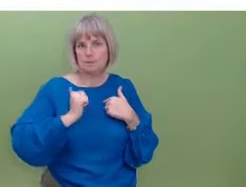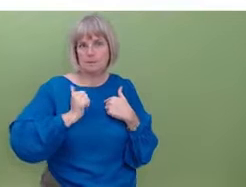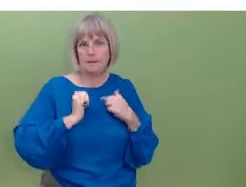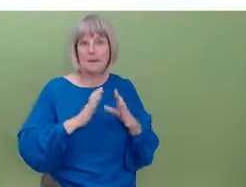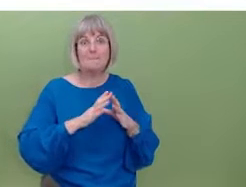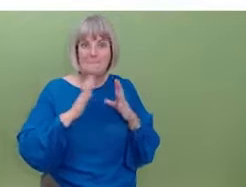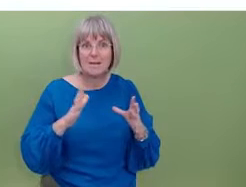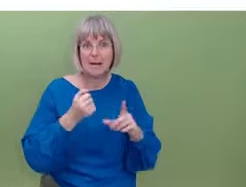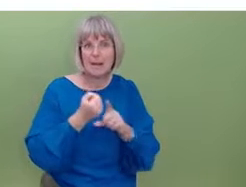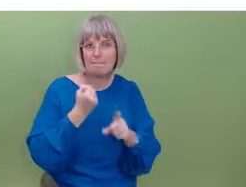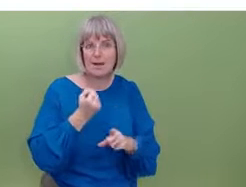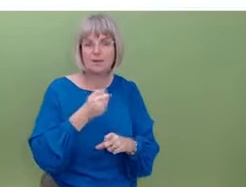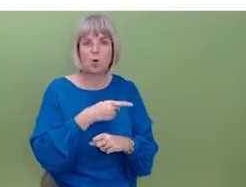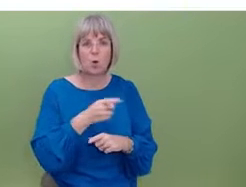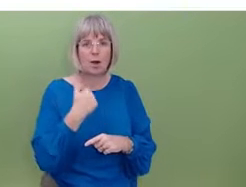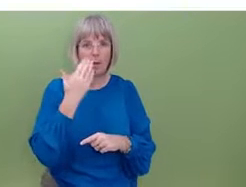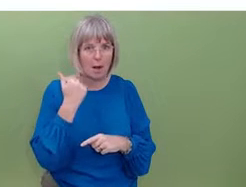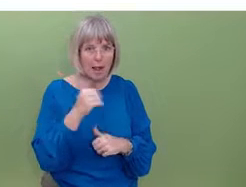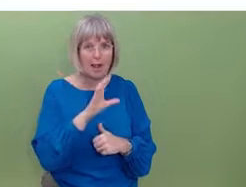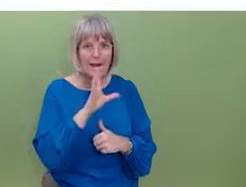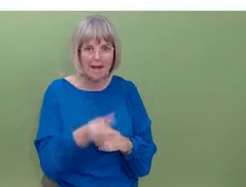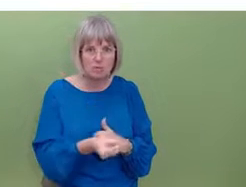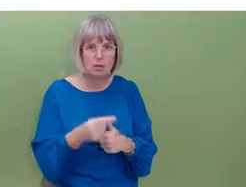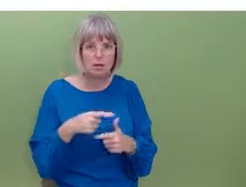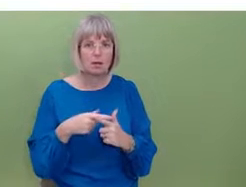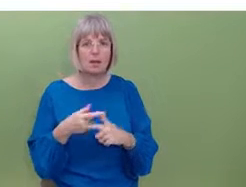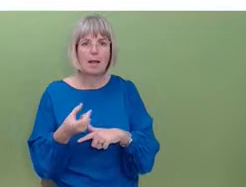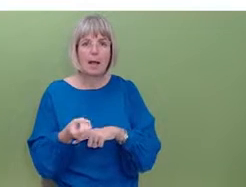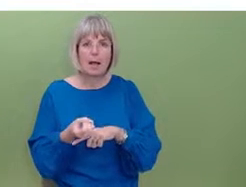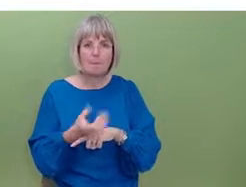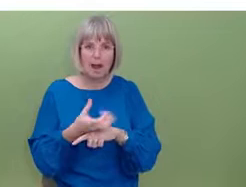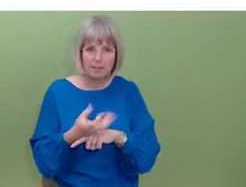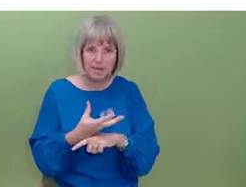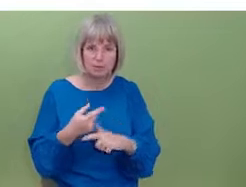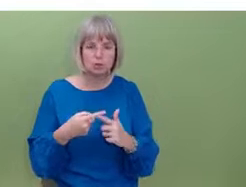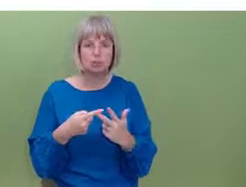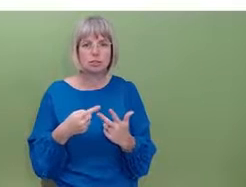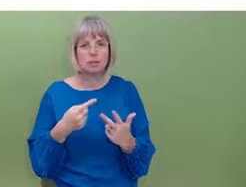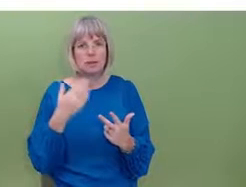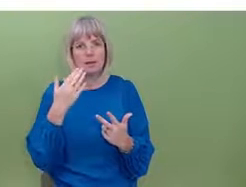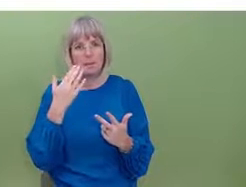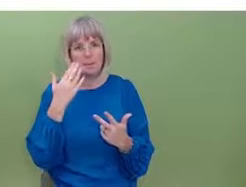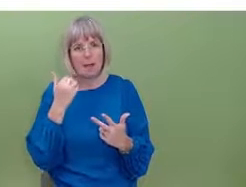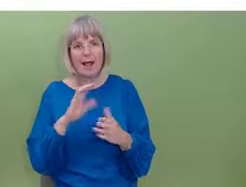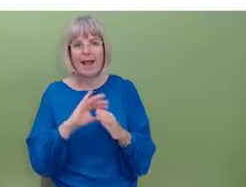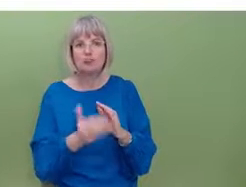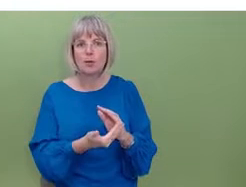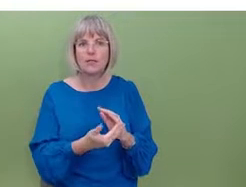Black African, Bangladeshi, and Black Caribbean groups. The current data doesn't speak